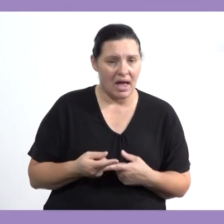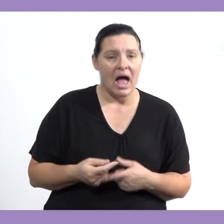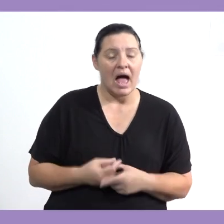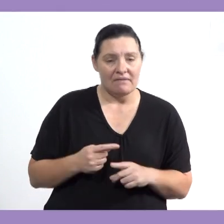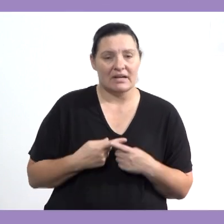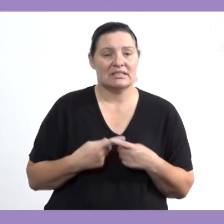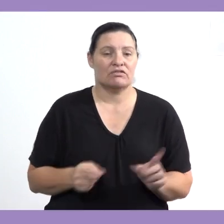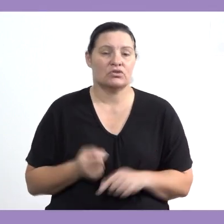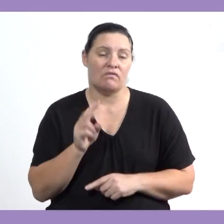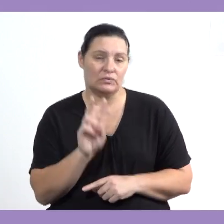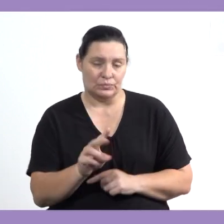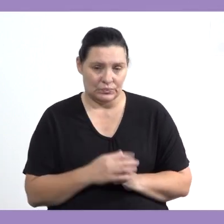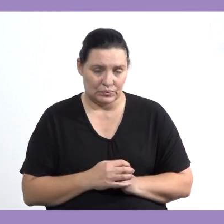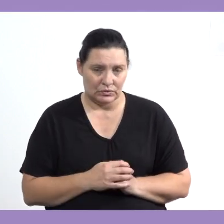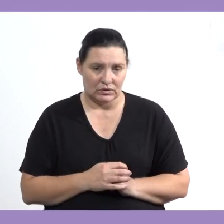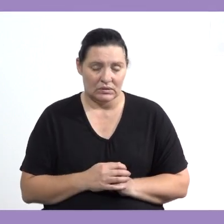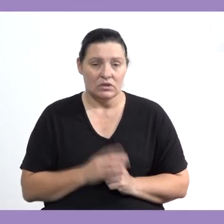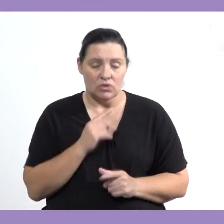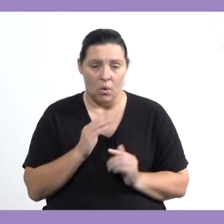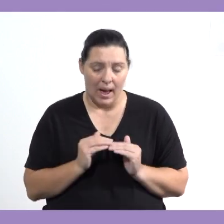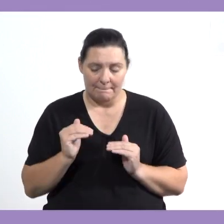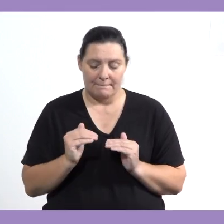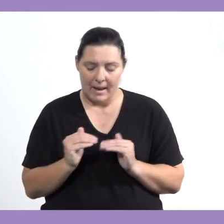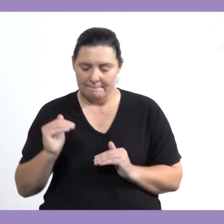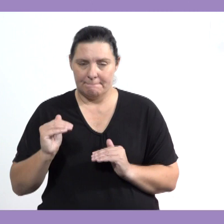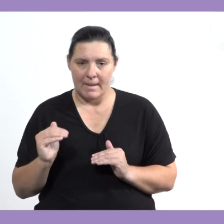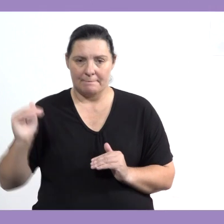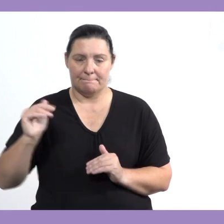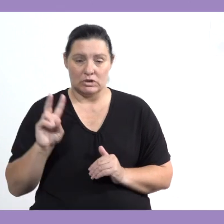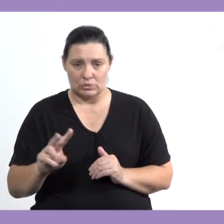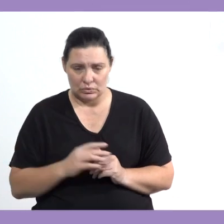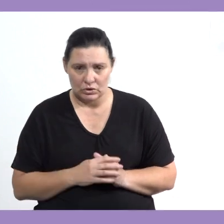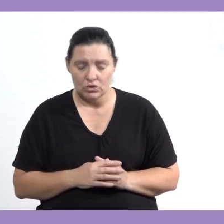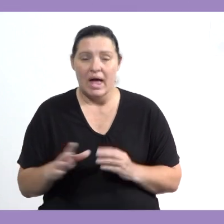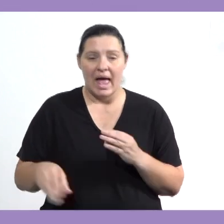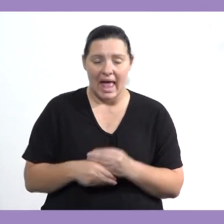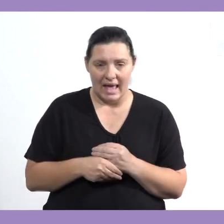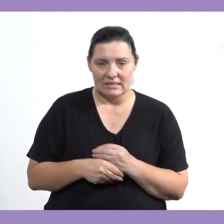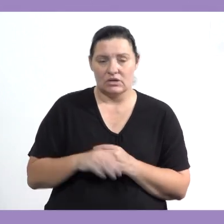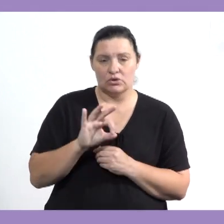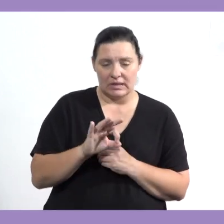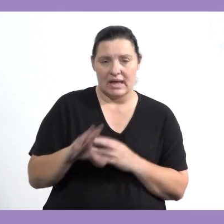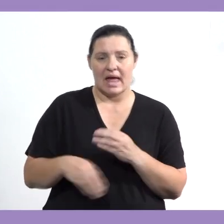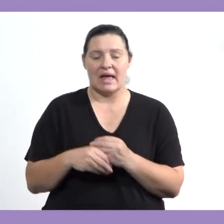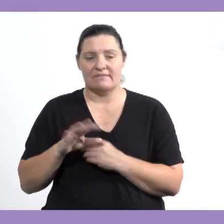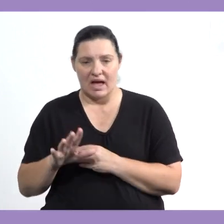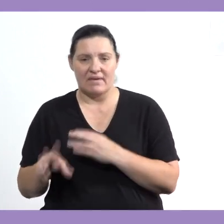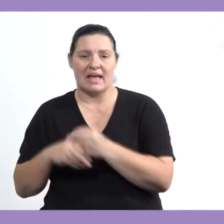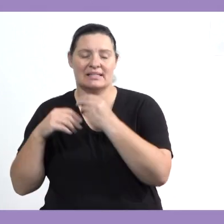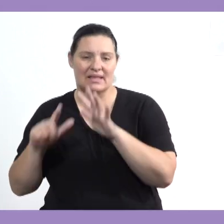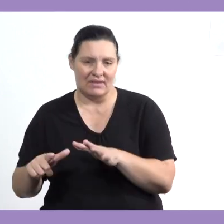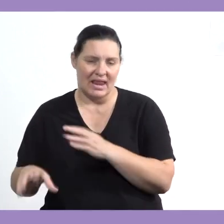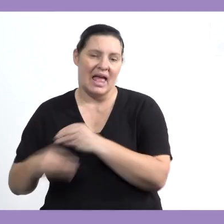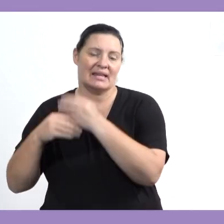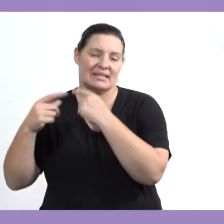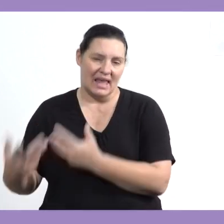I'm adding, there is a difference of 2. So I am going up by 2 every time. So I added 3, then I added 5, then I added